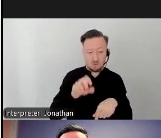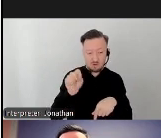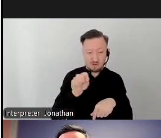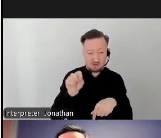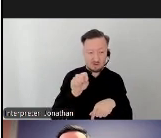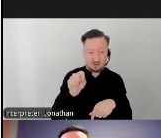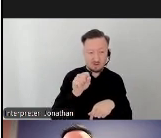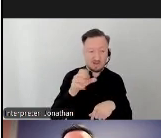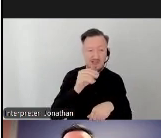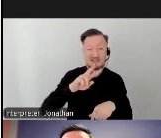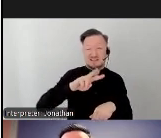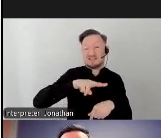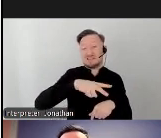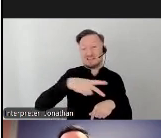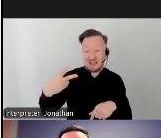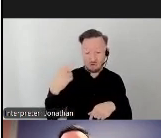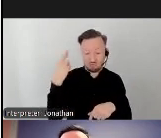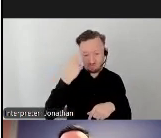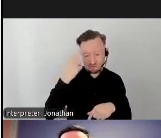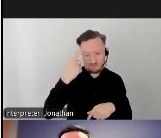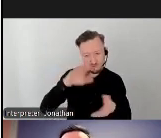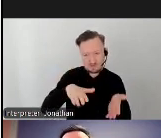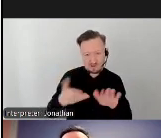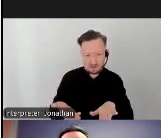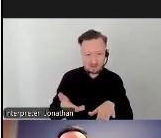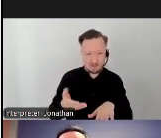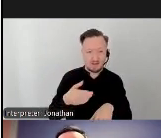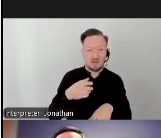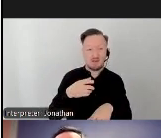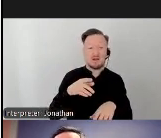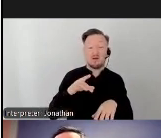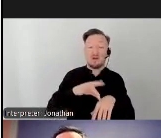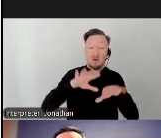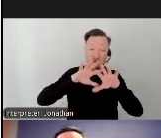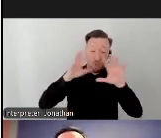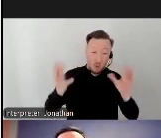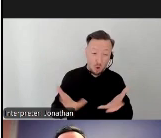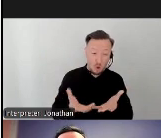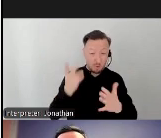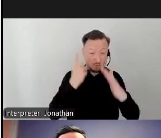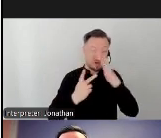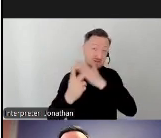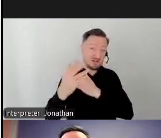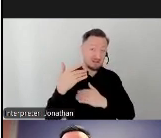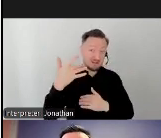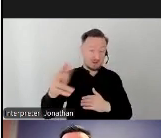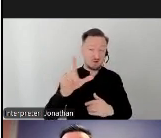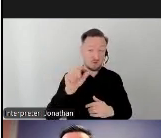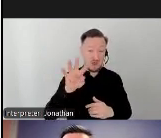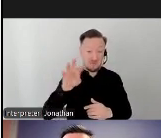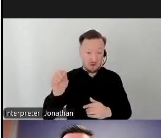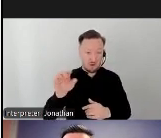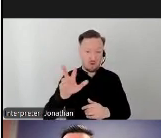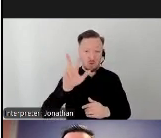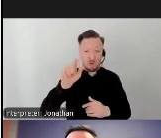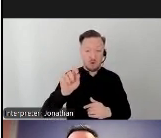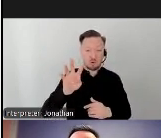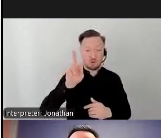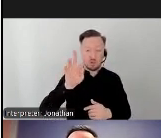it is predicted that the annual cases will be 3.2 million and 1.9 million deaths